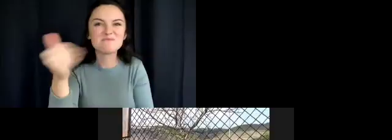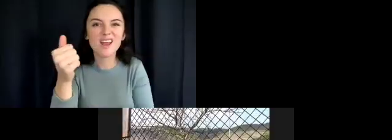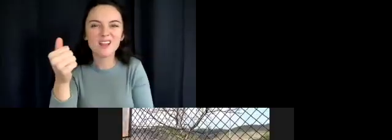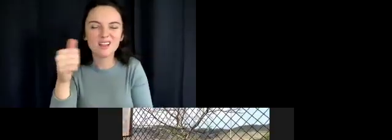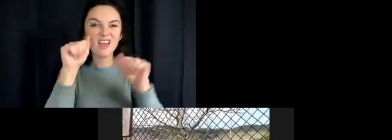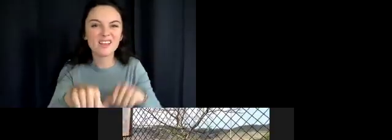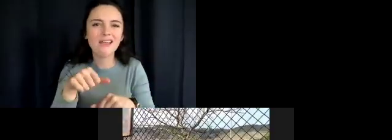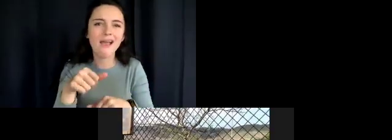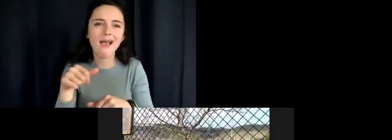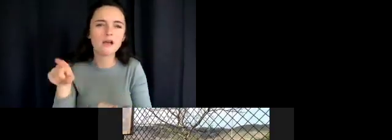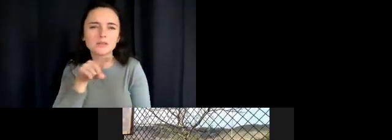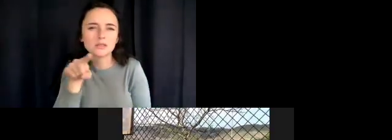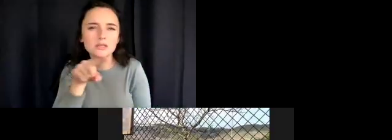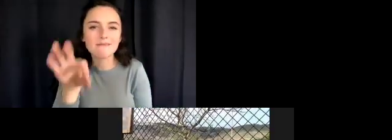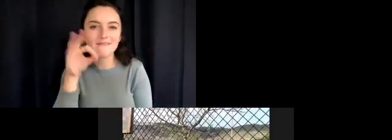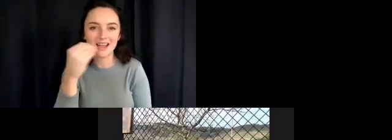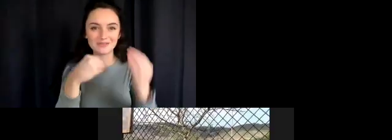lot better.